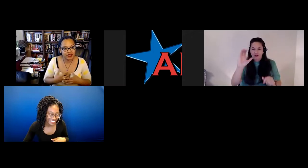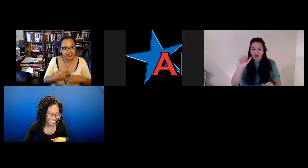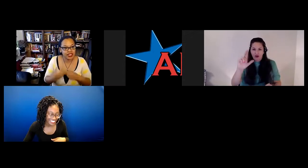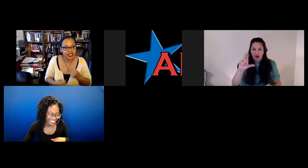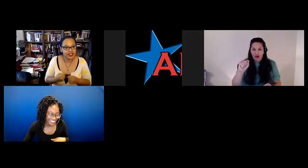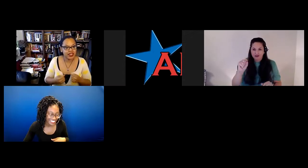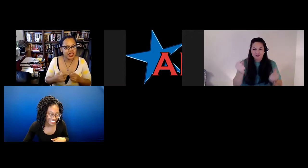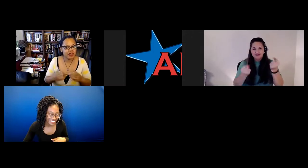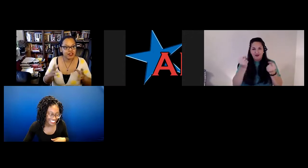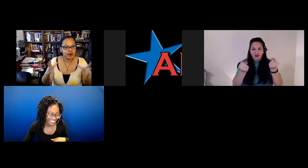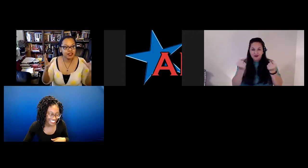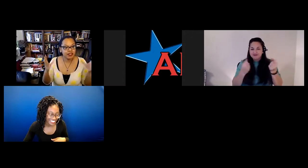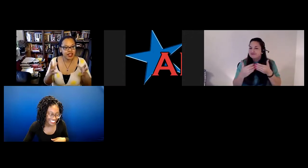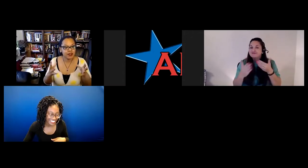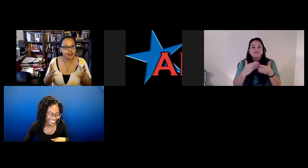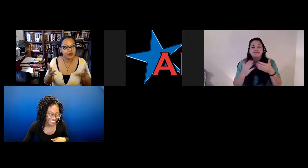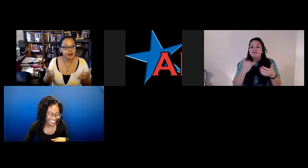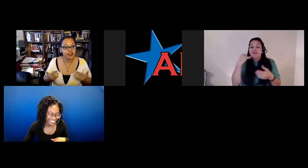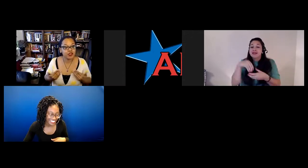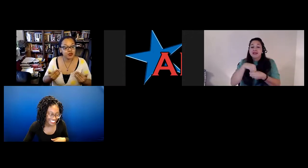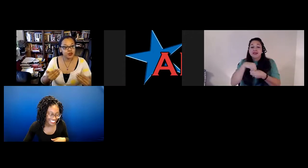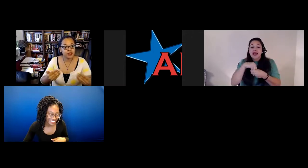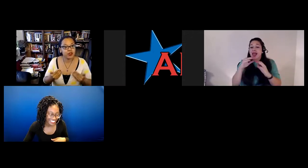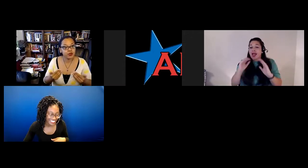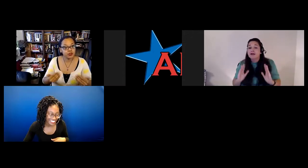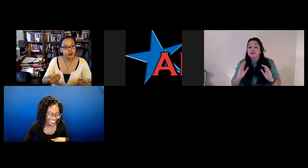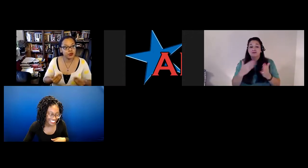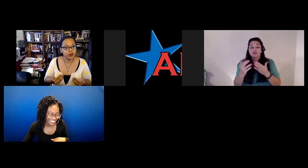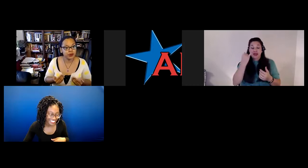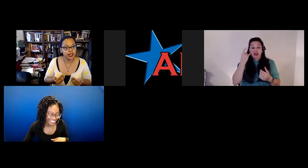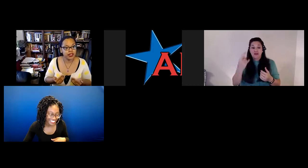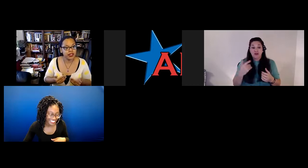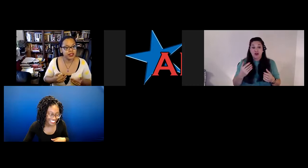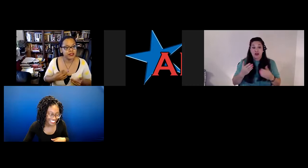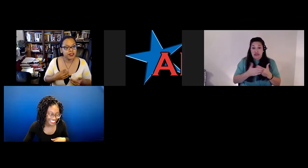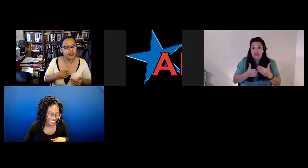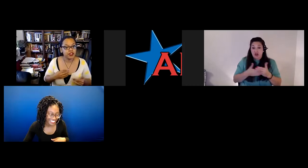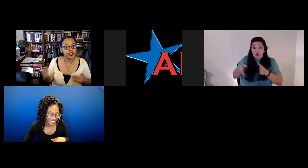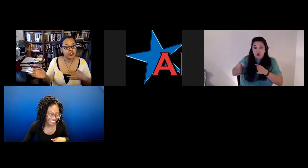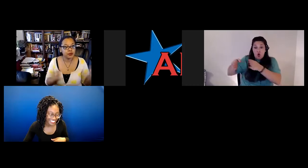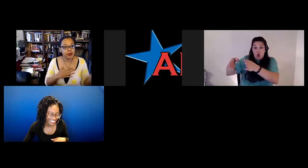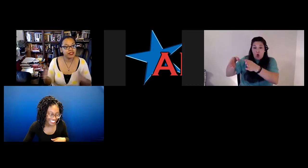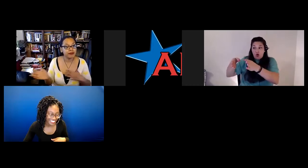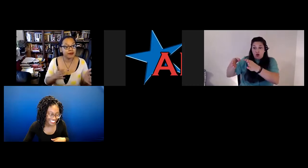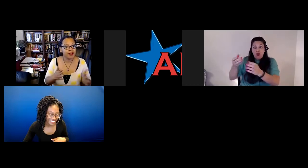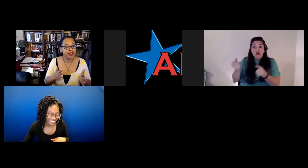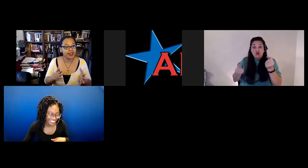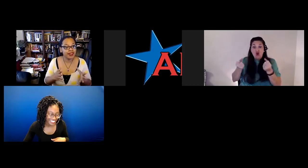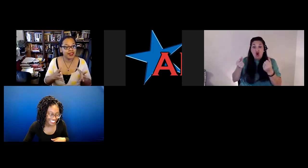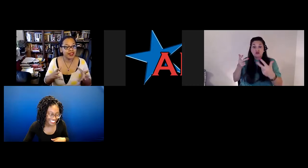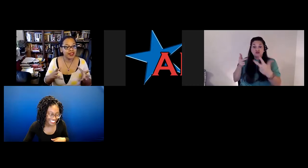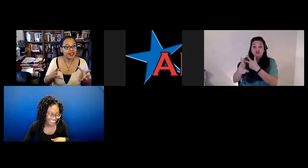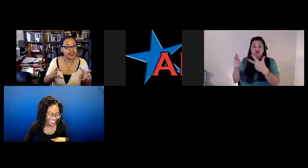have this thing, even if I was in the house, if I was too close to a roadway, the fact that the cars would pass me